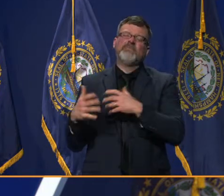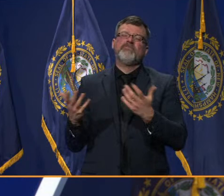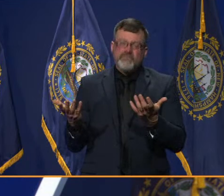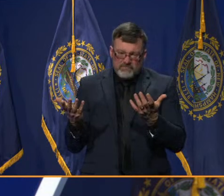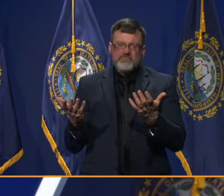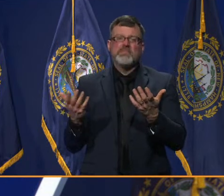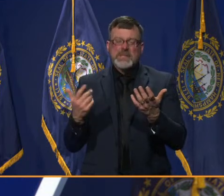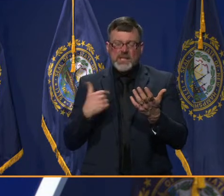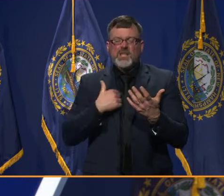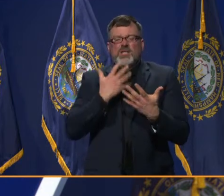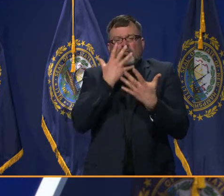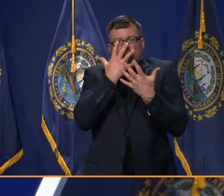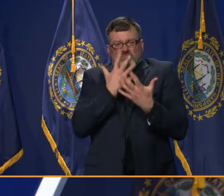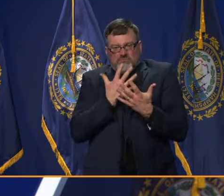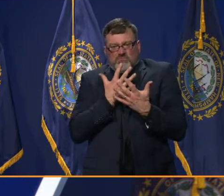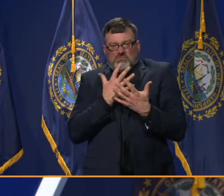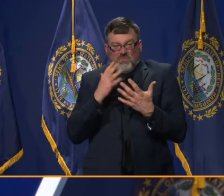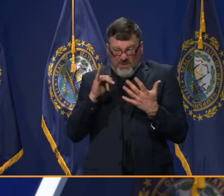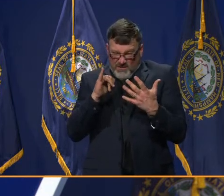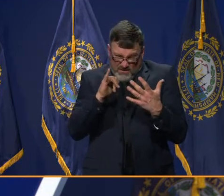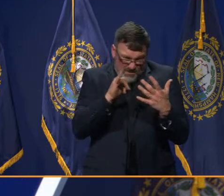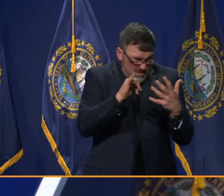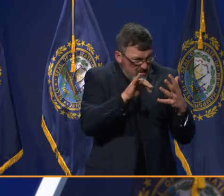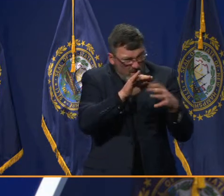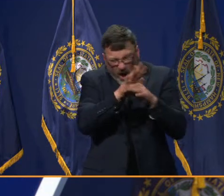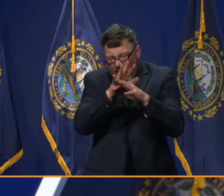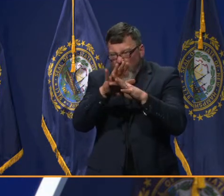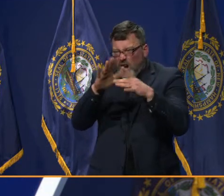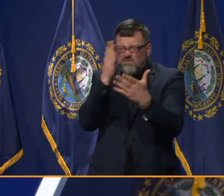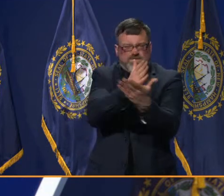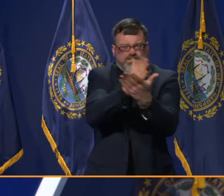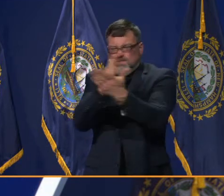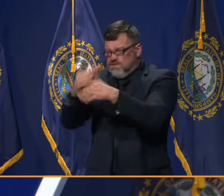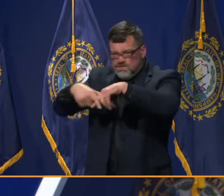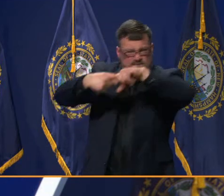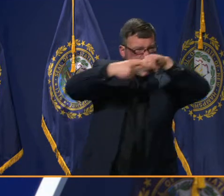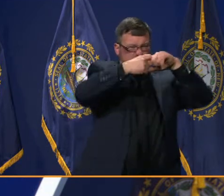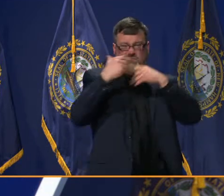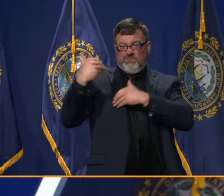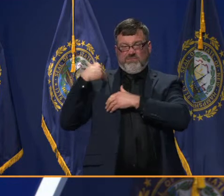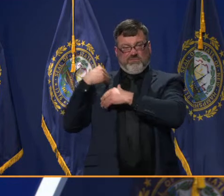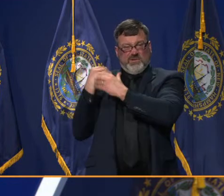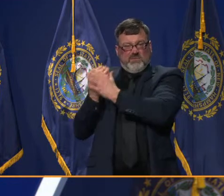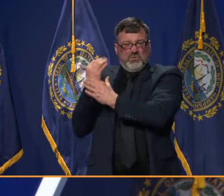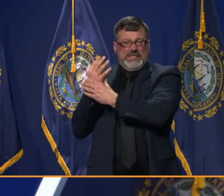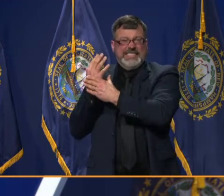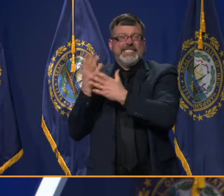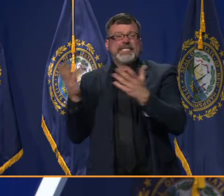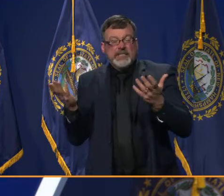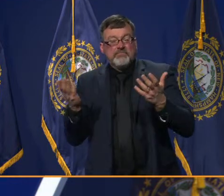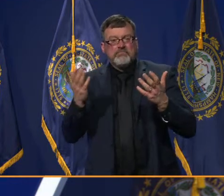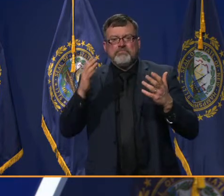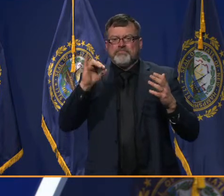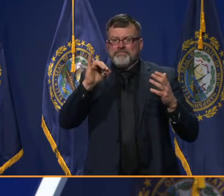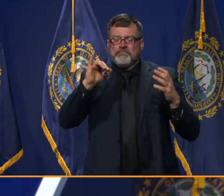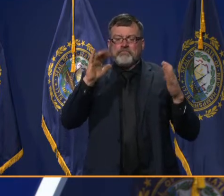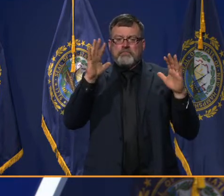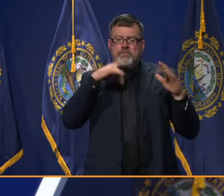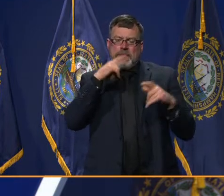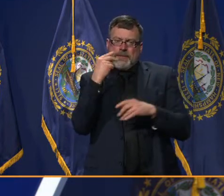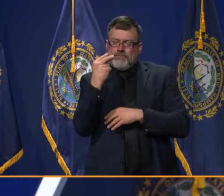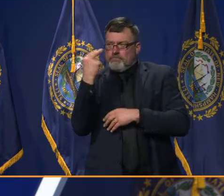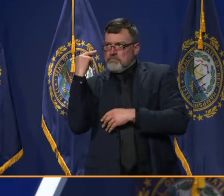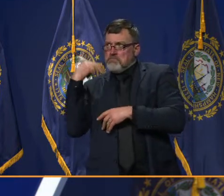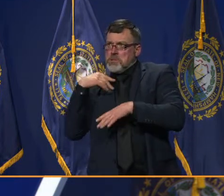halt. But what a disservice it would be to them and to their families for us to slow down our efforts now. And in